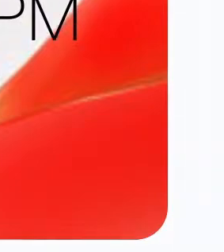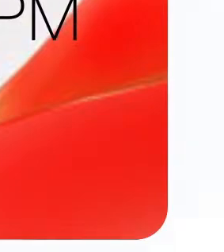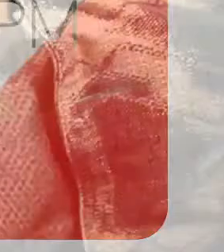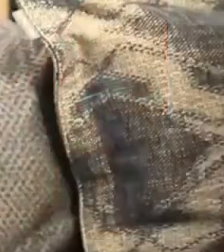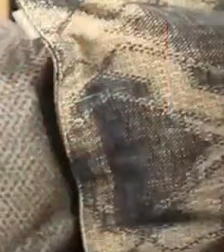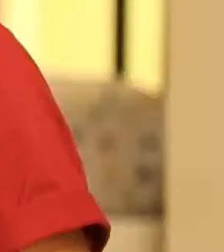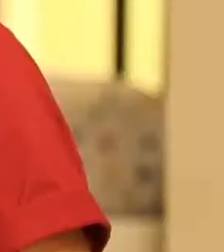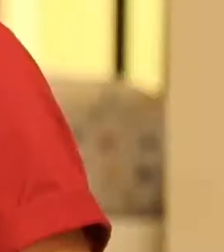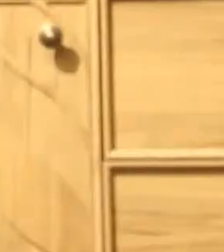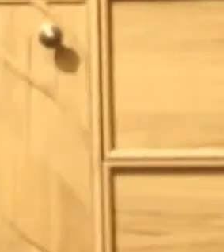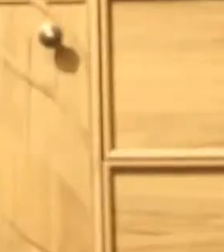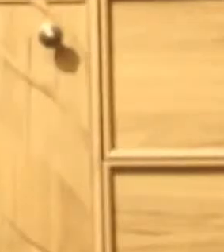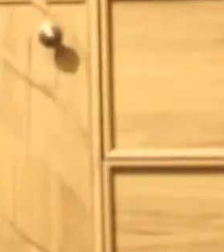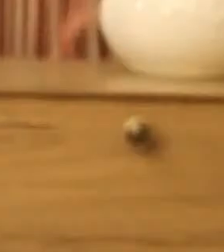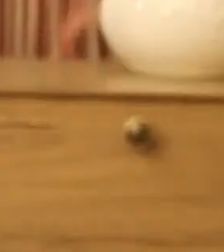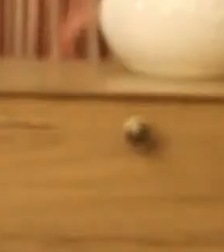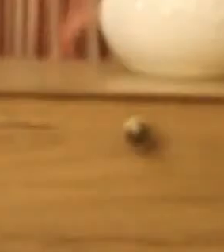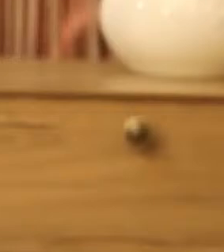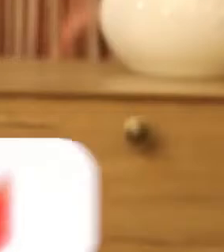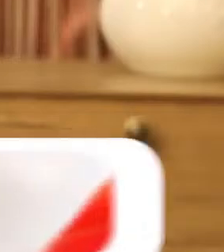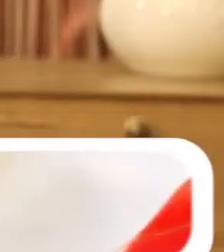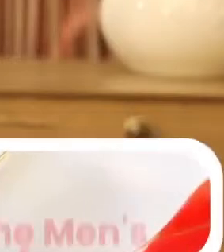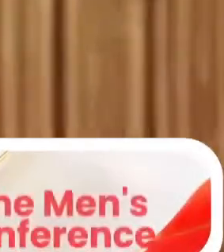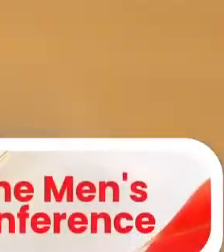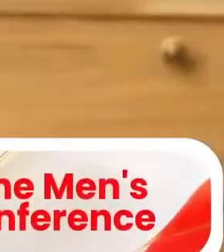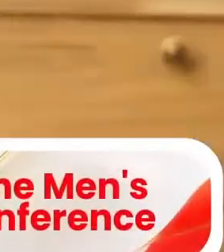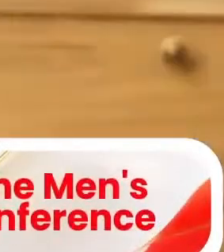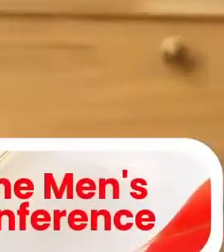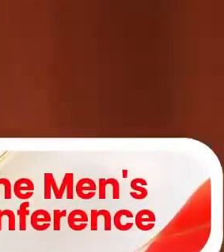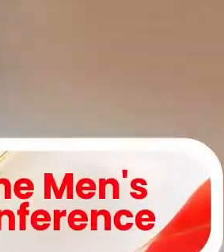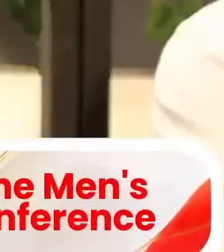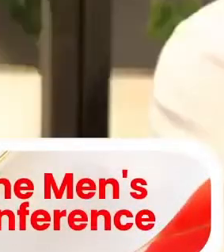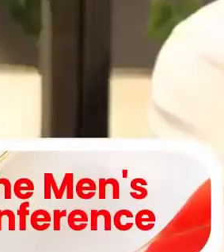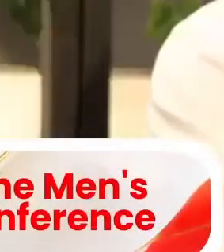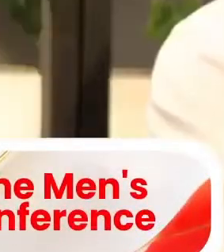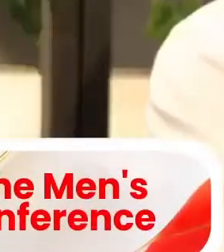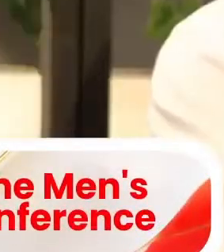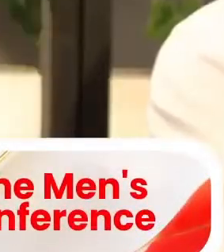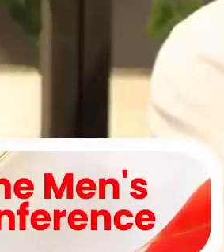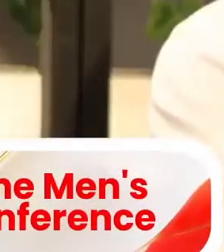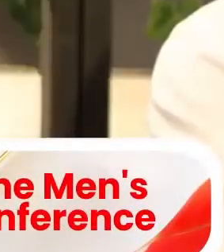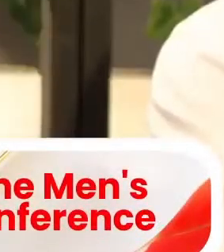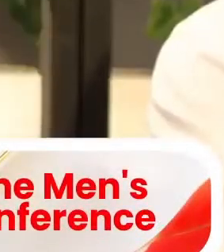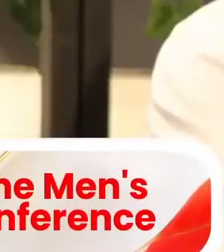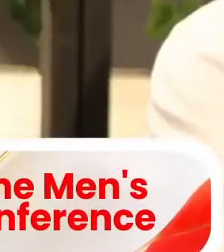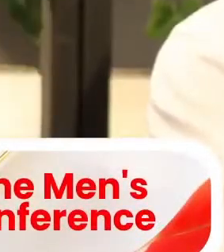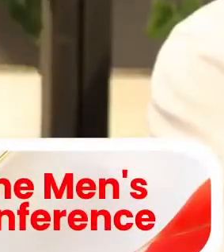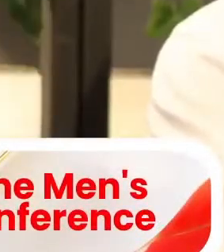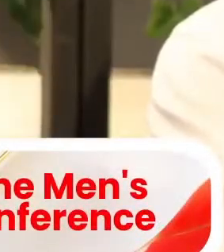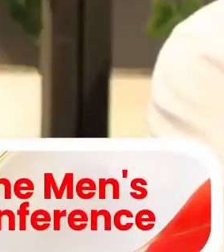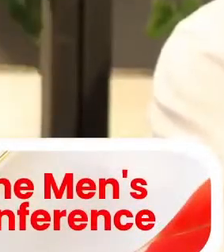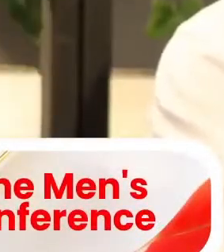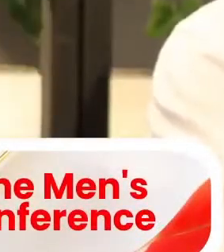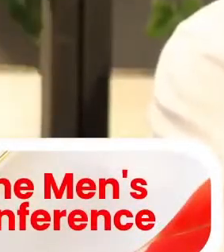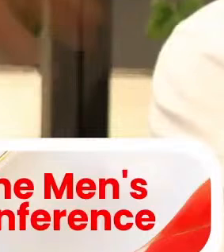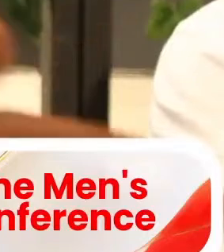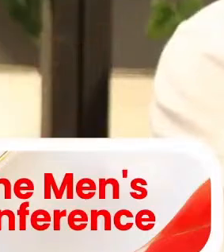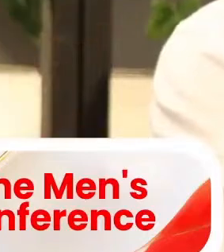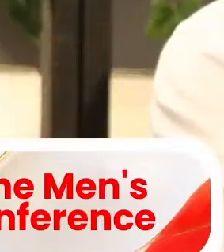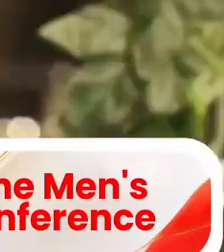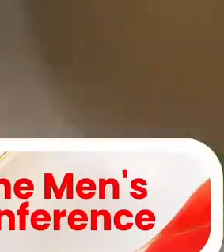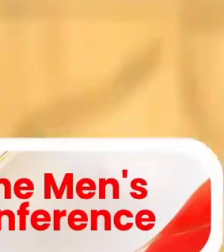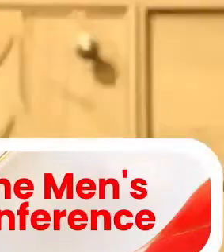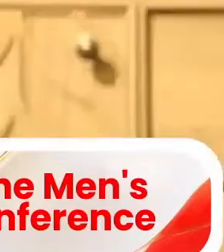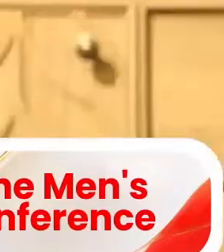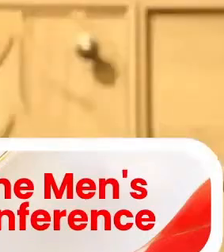Men are known to be the pillars. We're rising up together. Say your point. You need an alpha male now to come and help you and